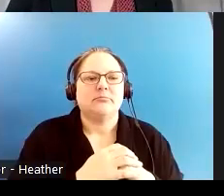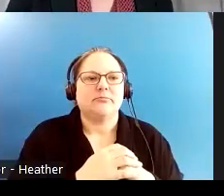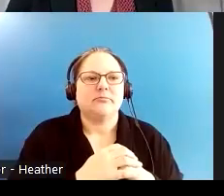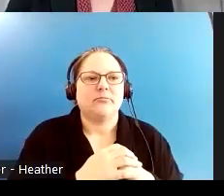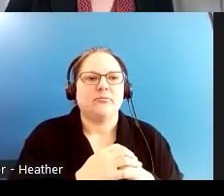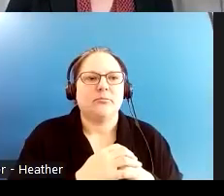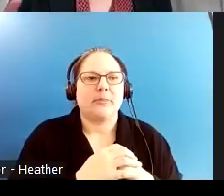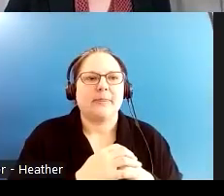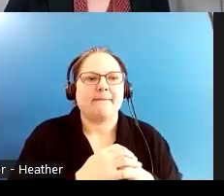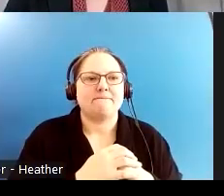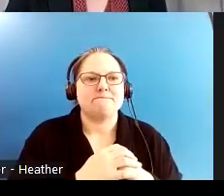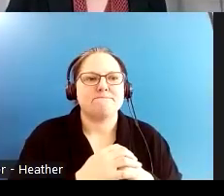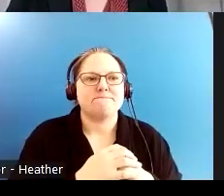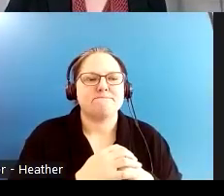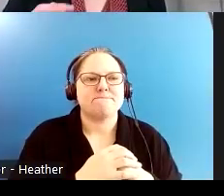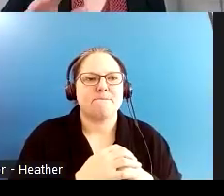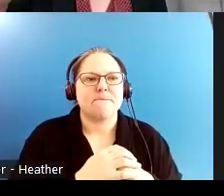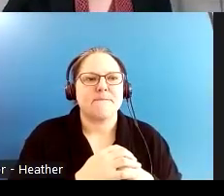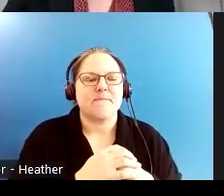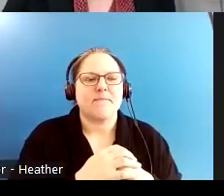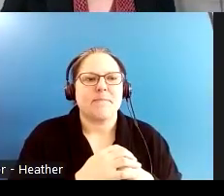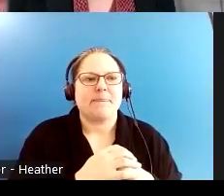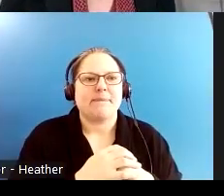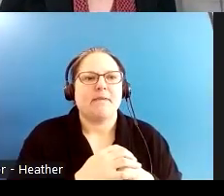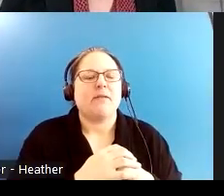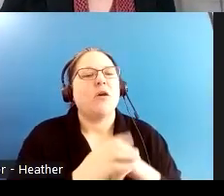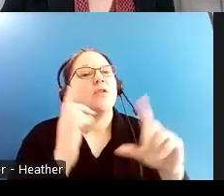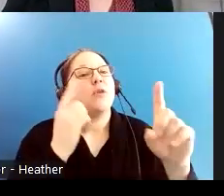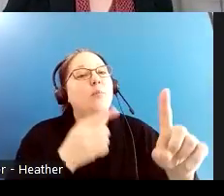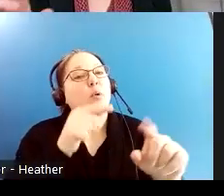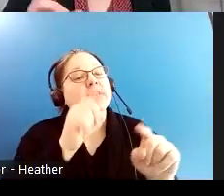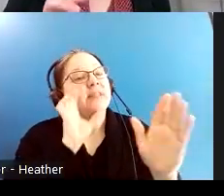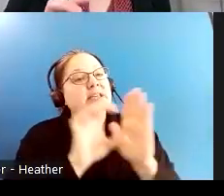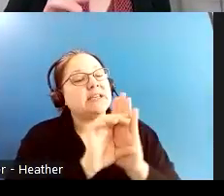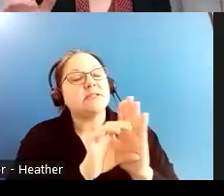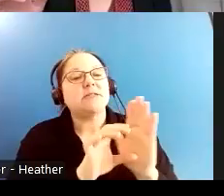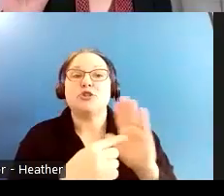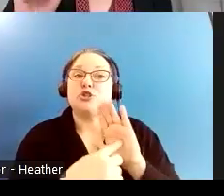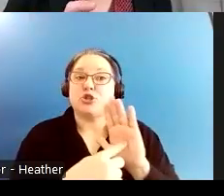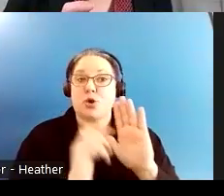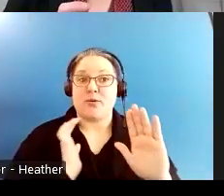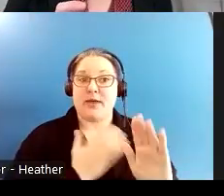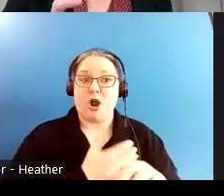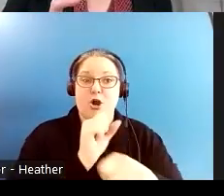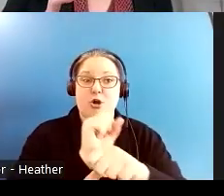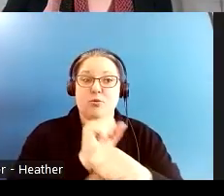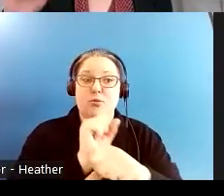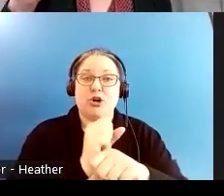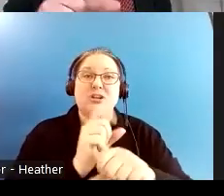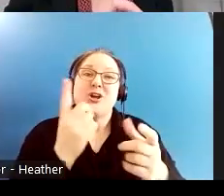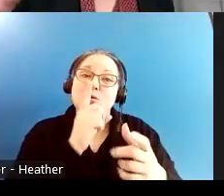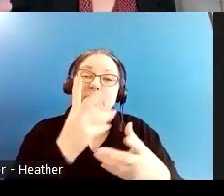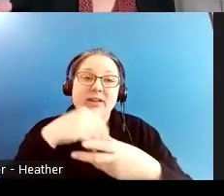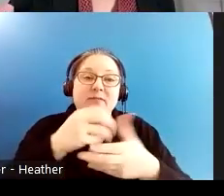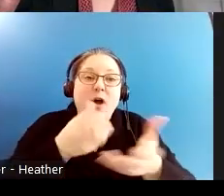I won't go into this too much, but just the point of this graph is just to show that a lot of our work is actually engagement, the big